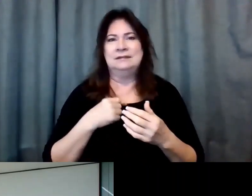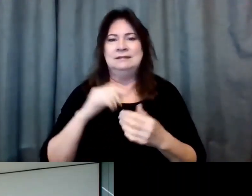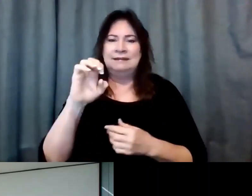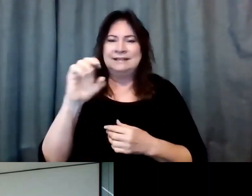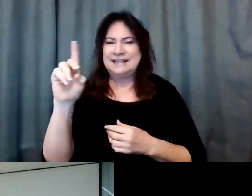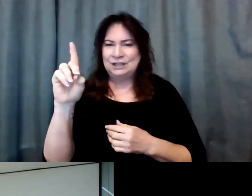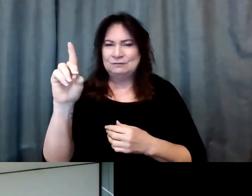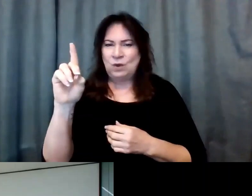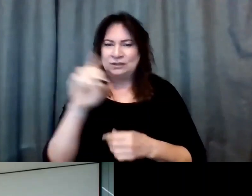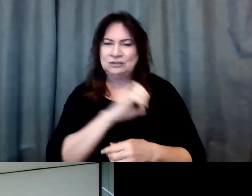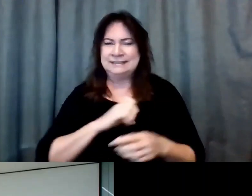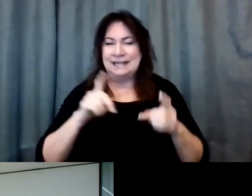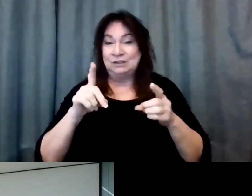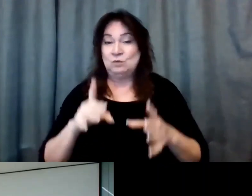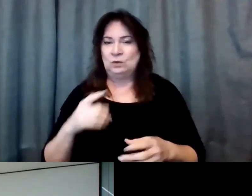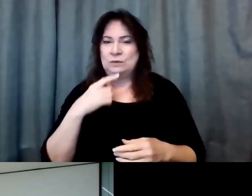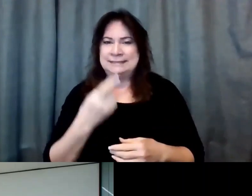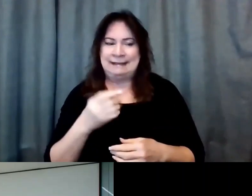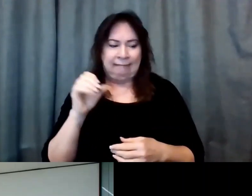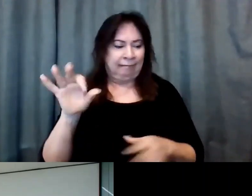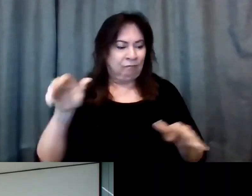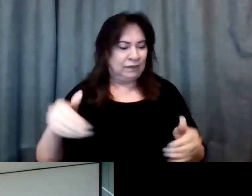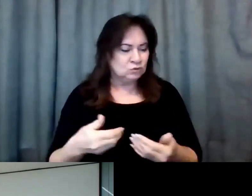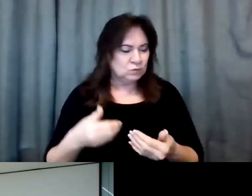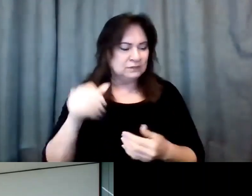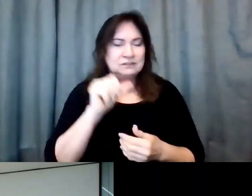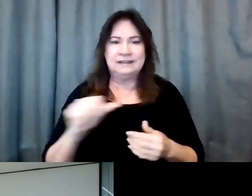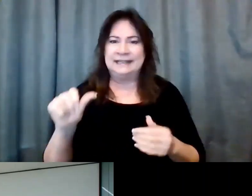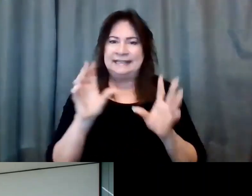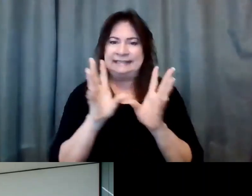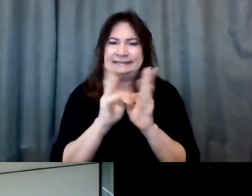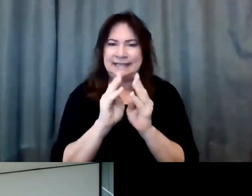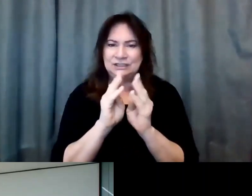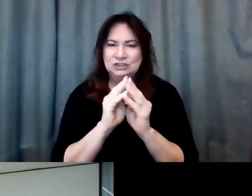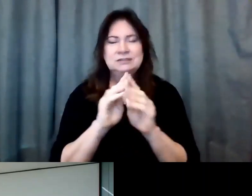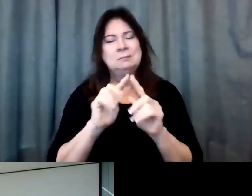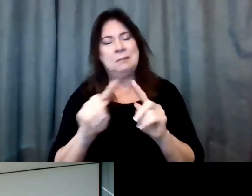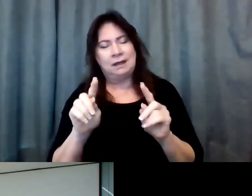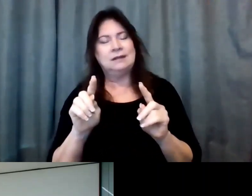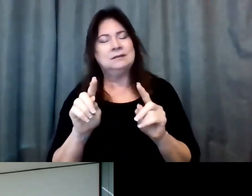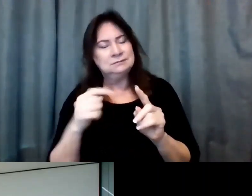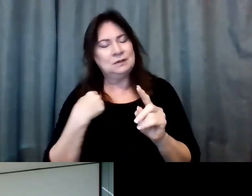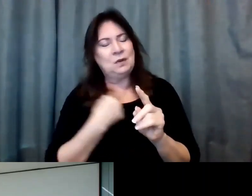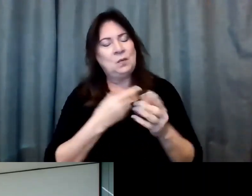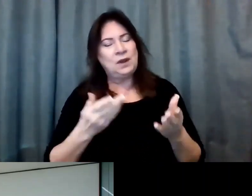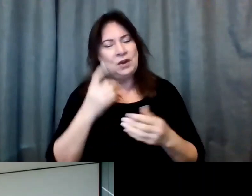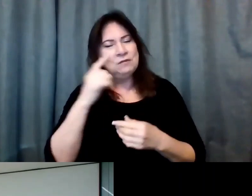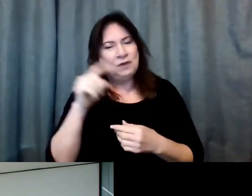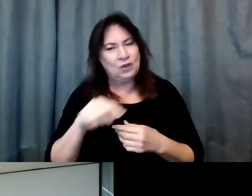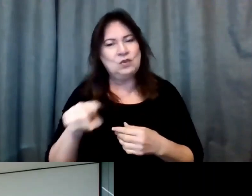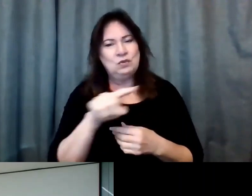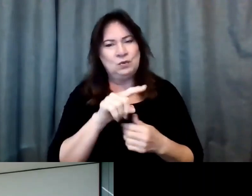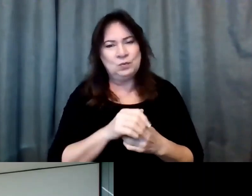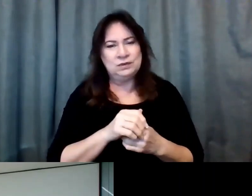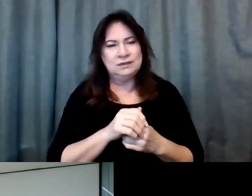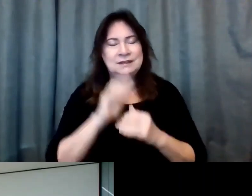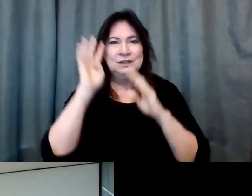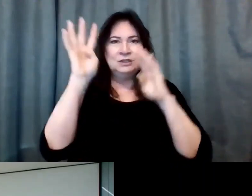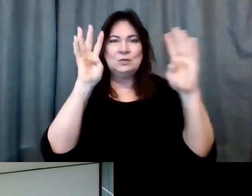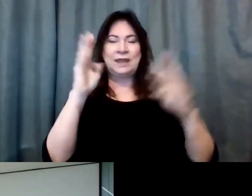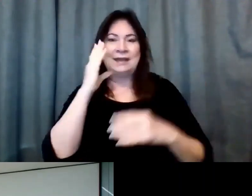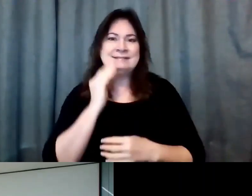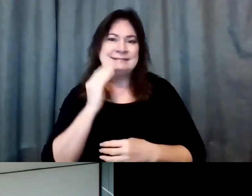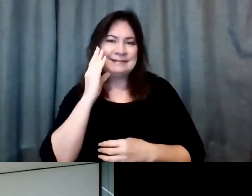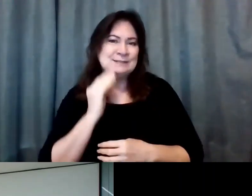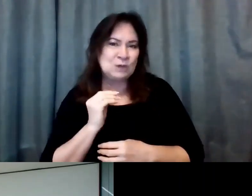director might say at the introduction of any session, but we are here for you to create this experience